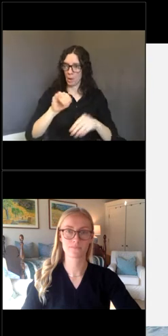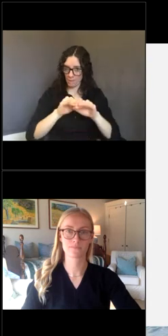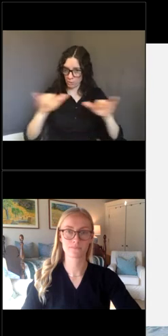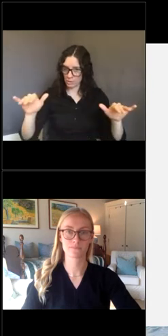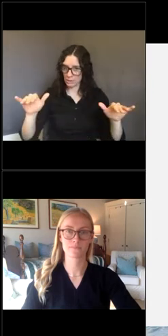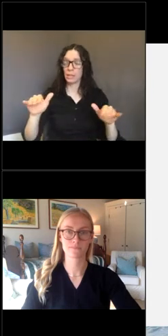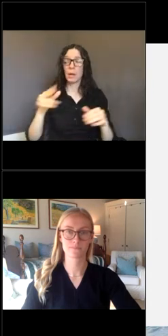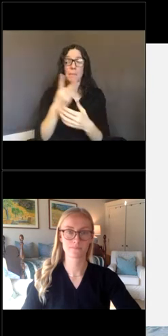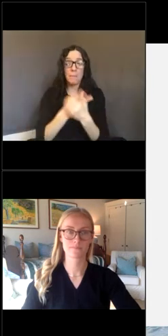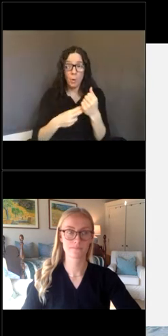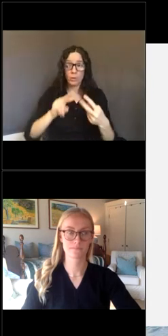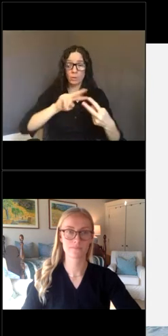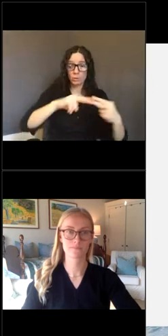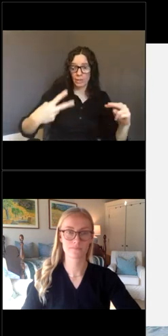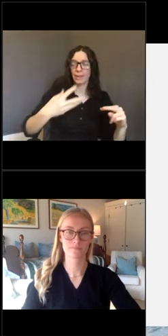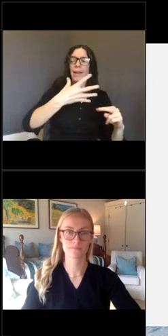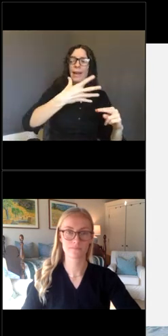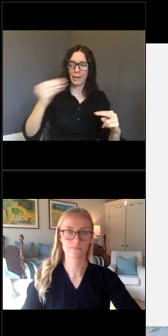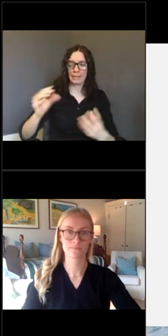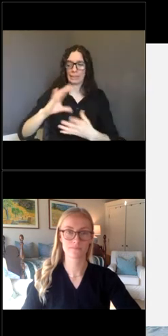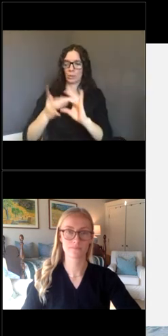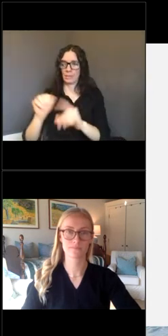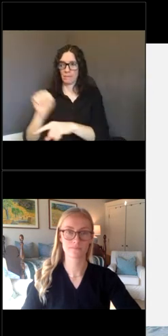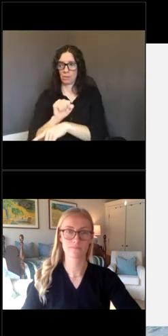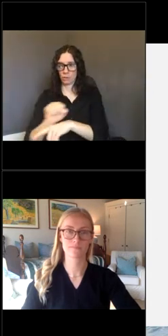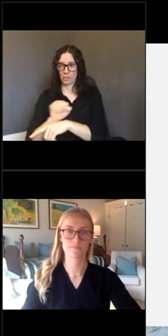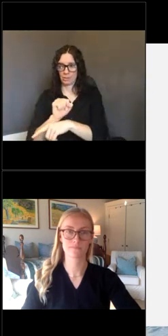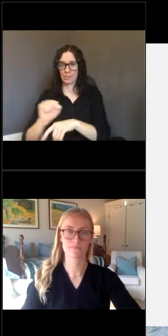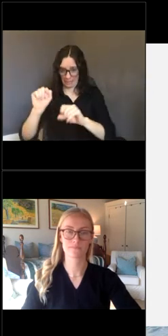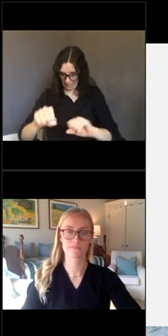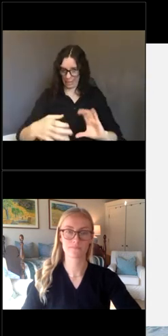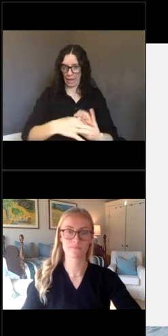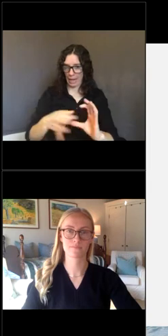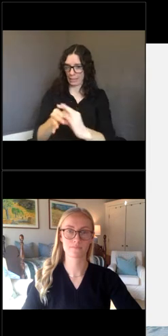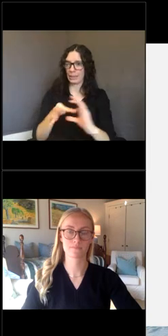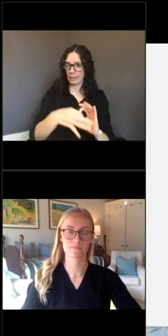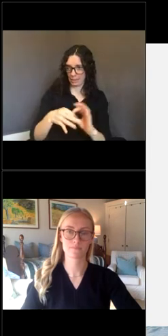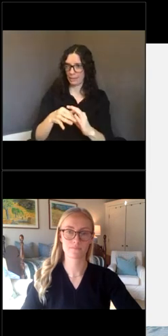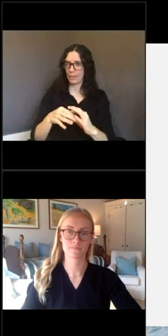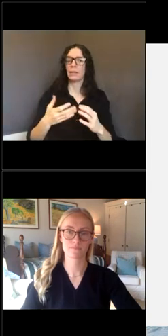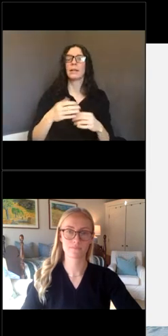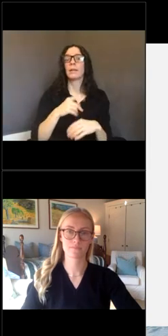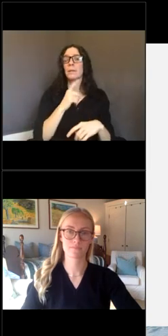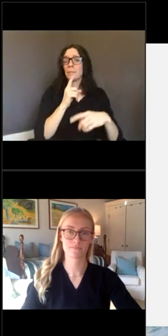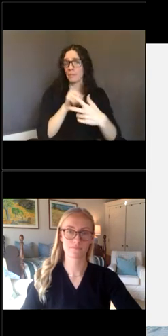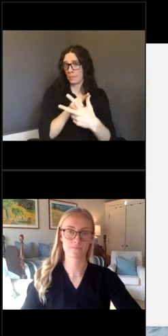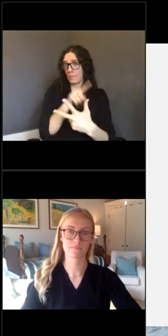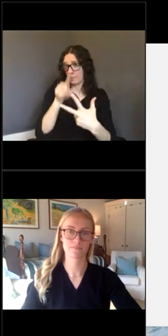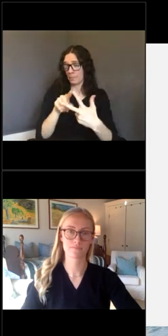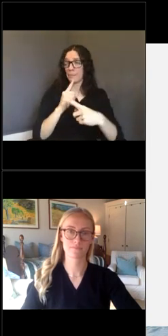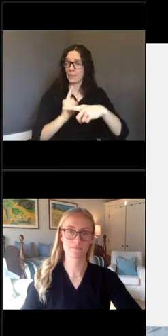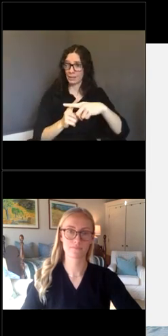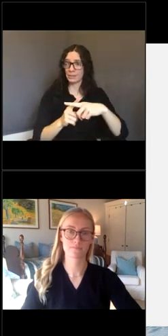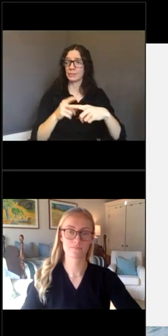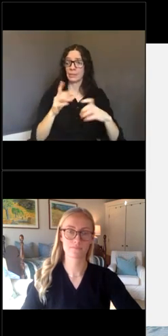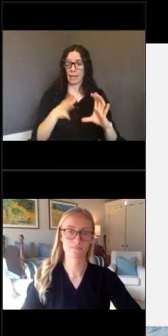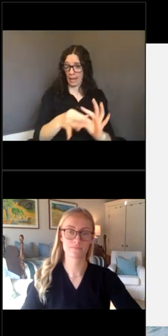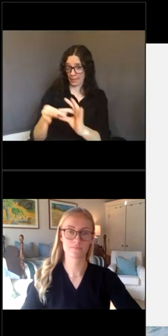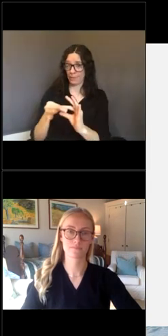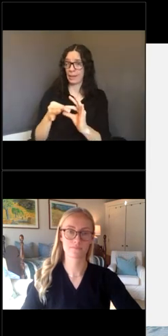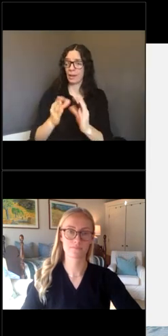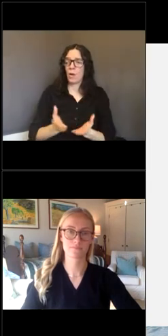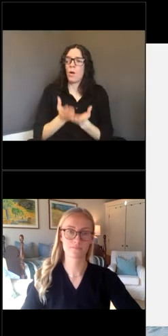genetic and its ecosystem functions connected. And we're also talking about resilience for